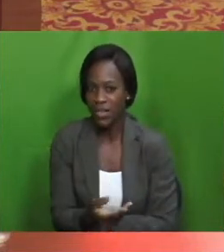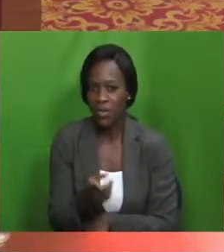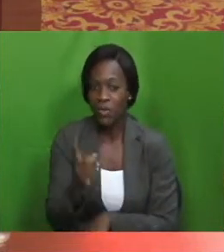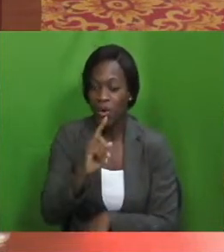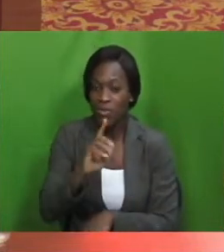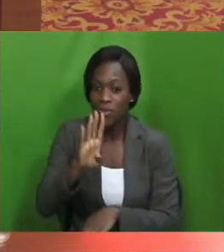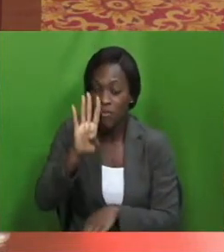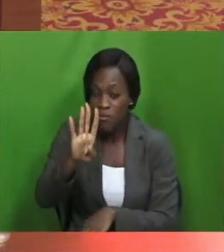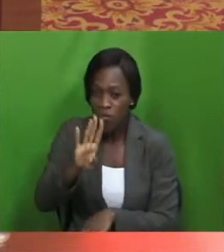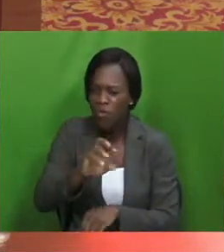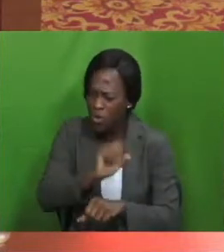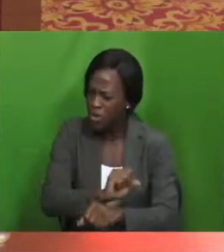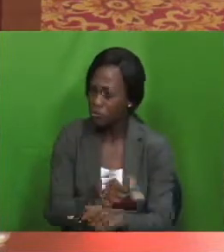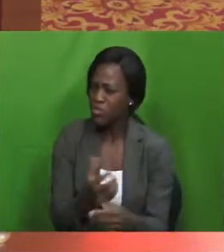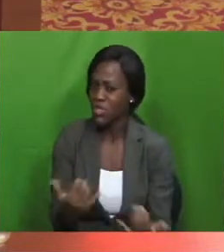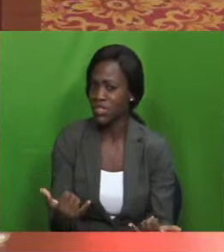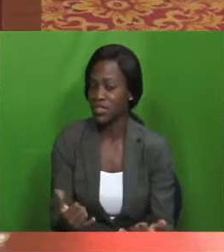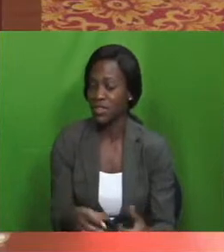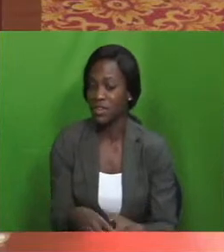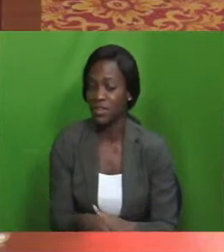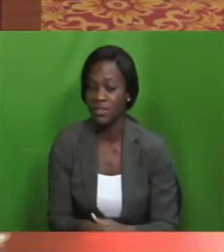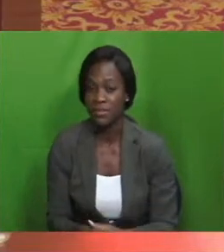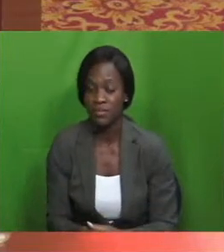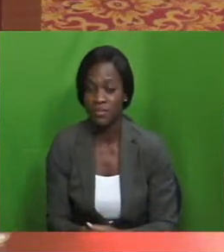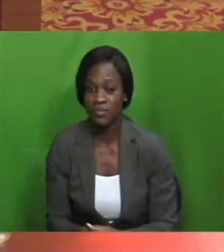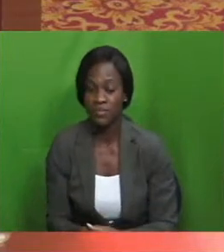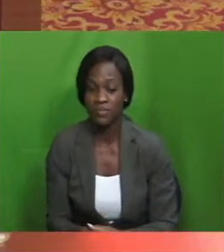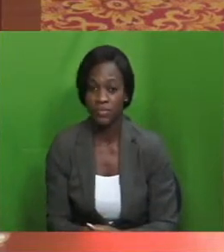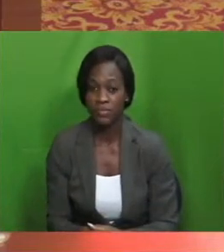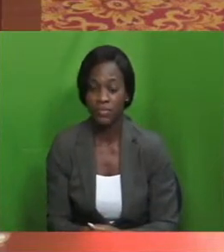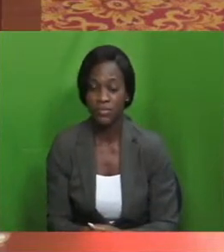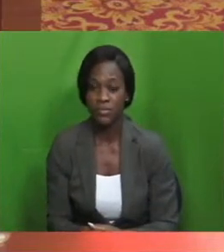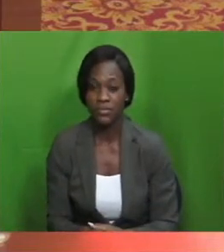functional. Mr. Speaker,